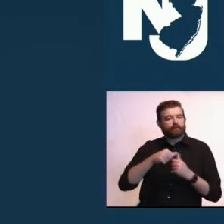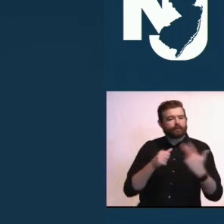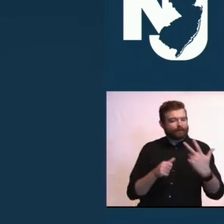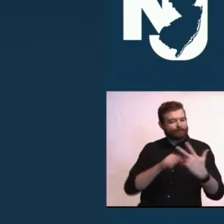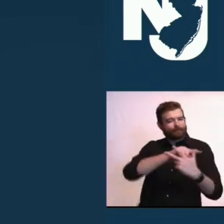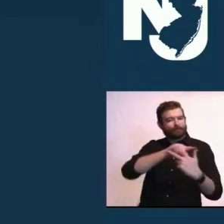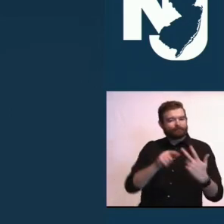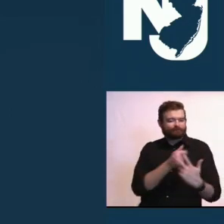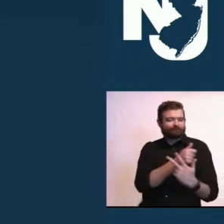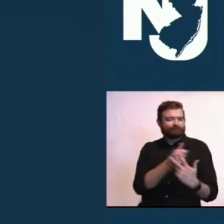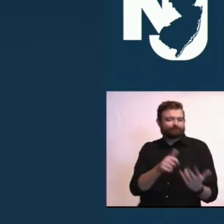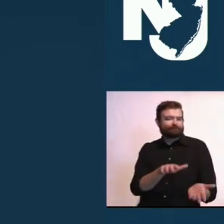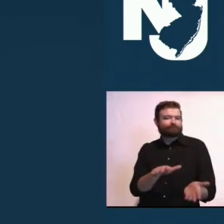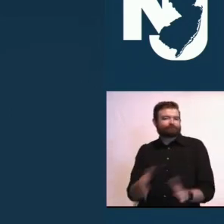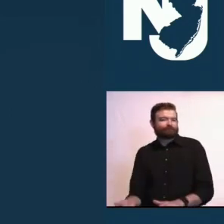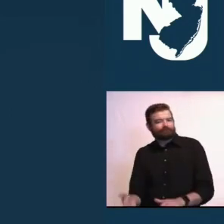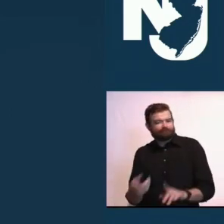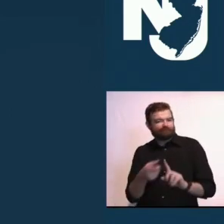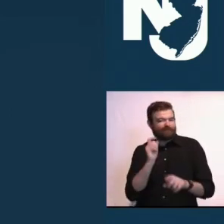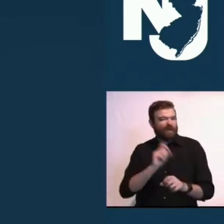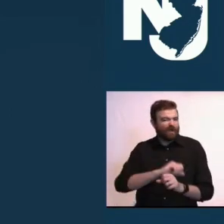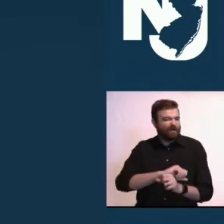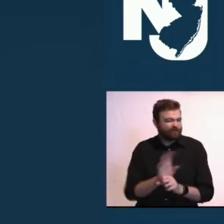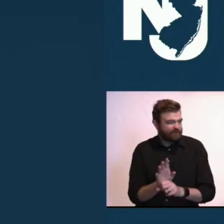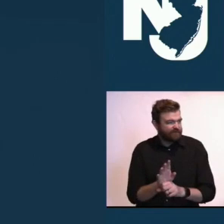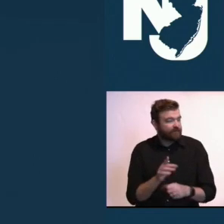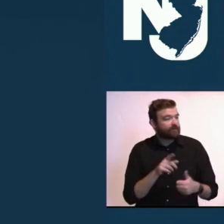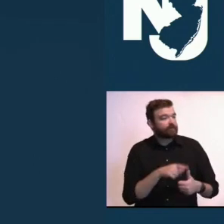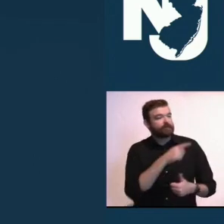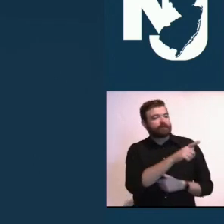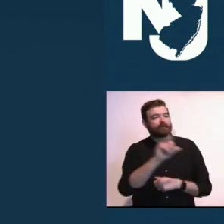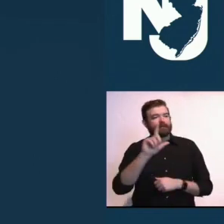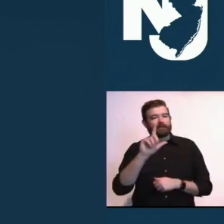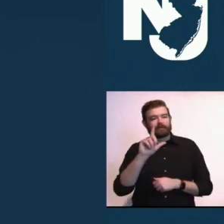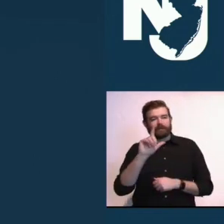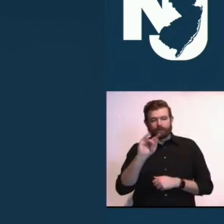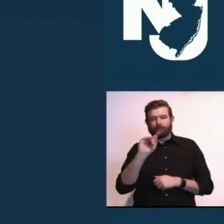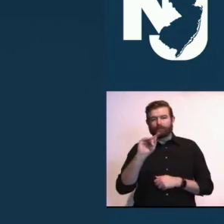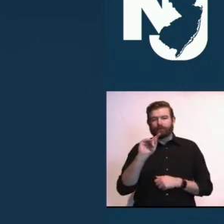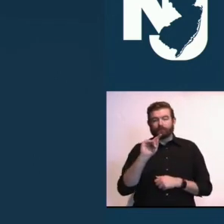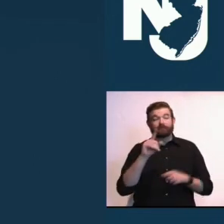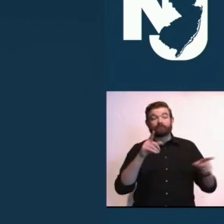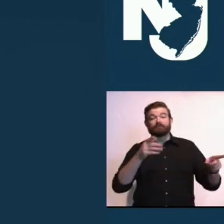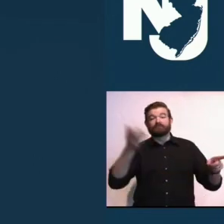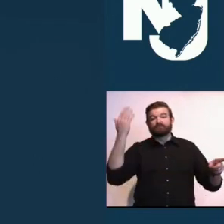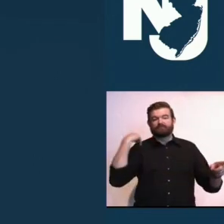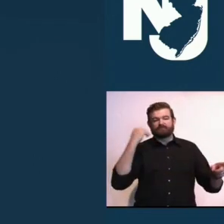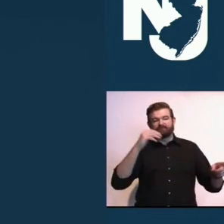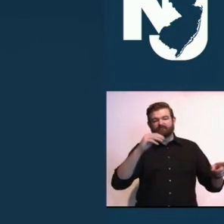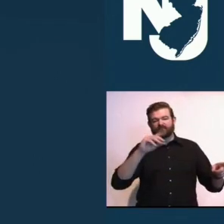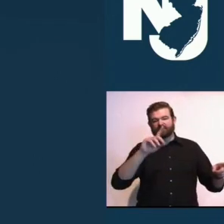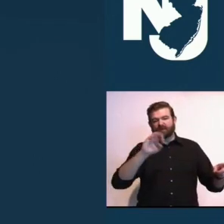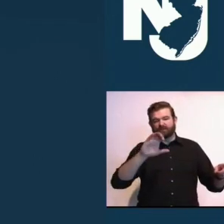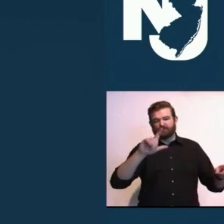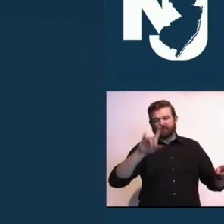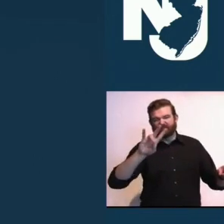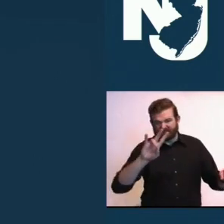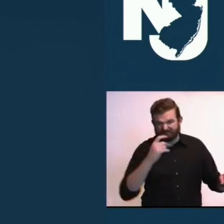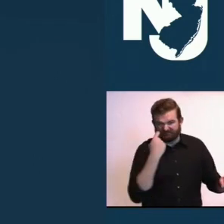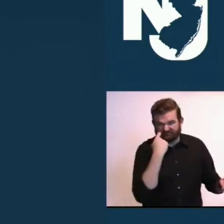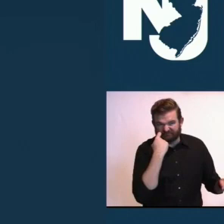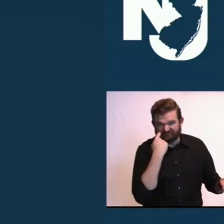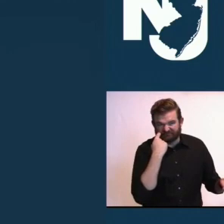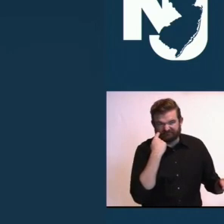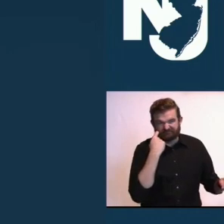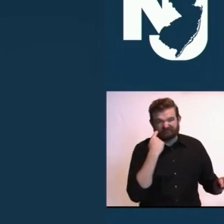lost. First up is on December 27th, only a couple weeks ago, our state's law enforcement community